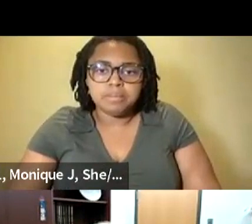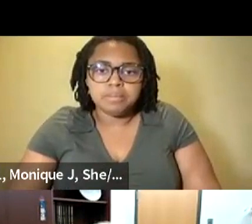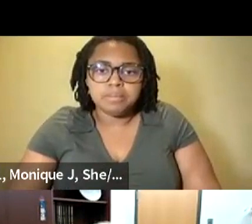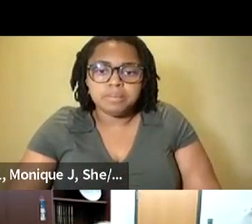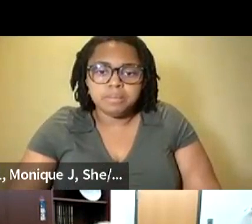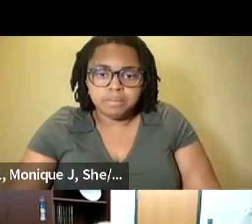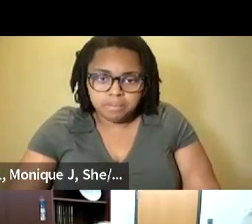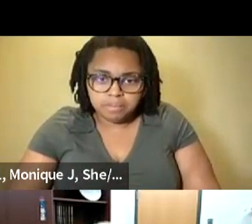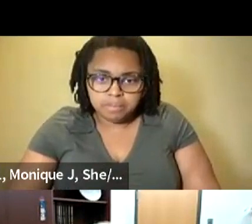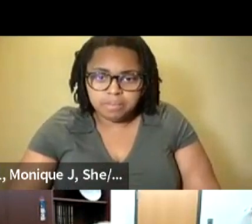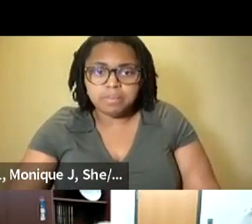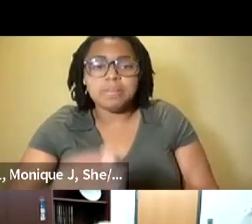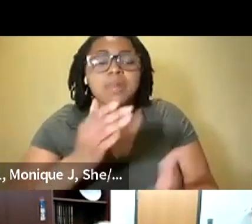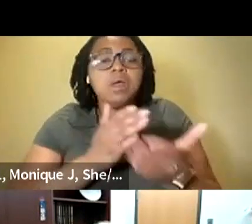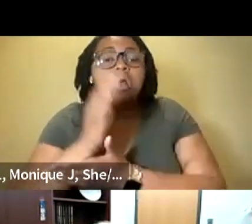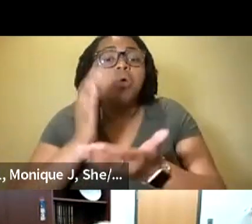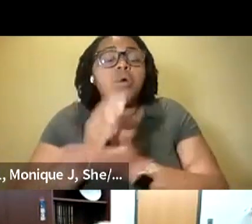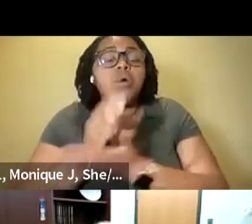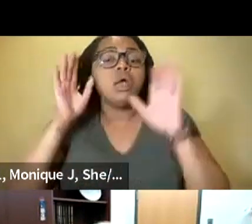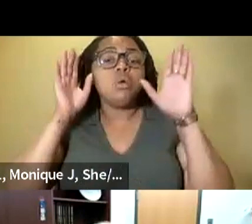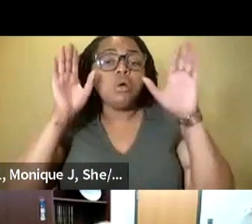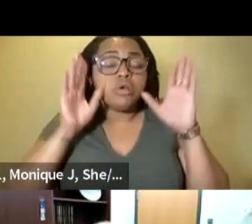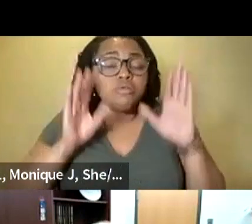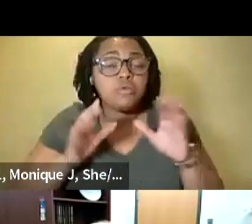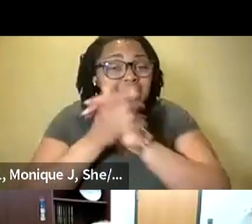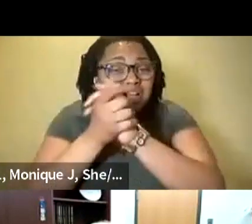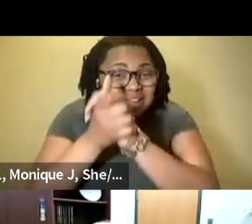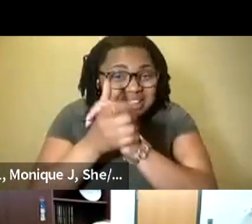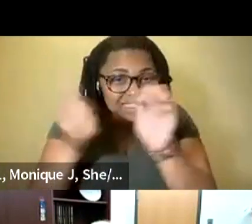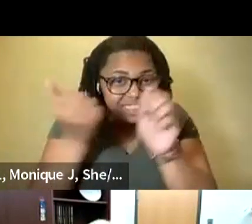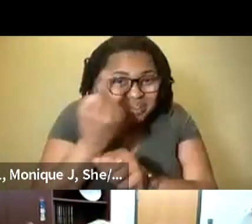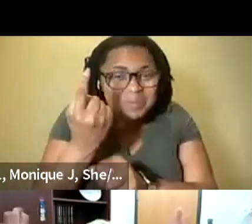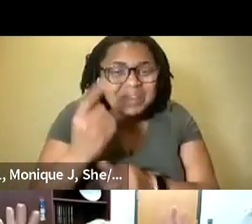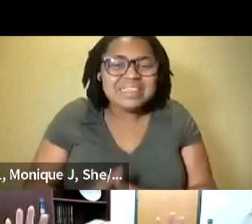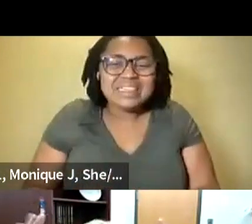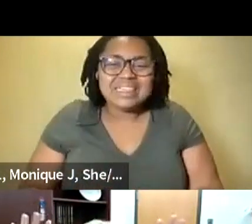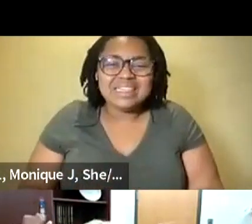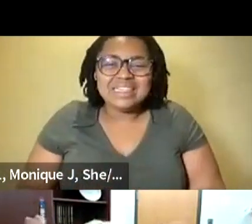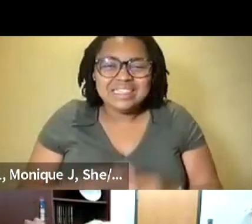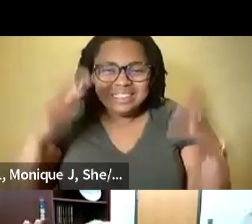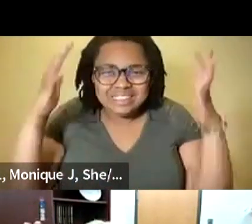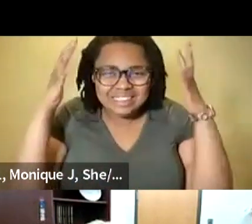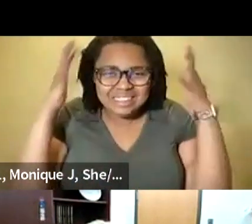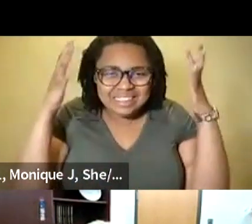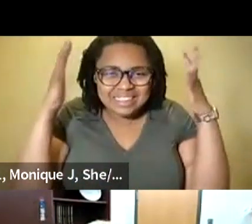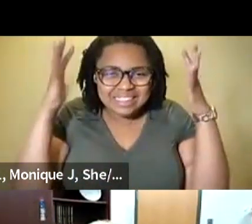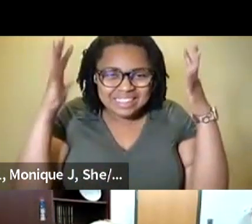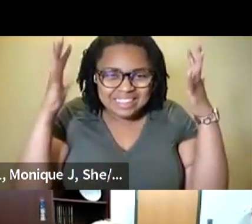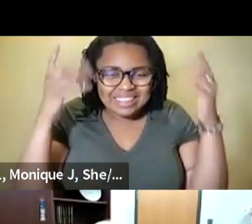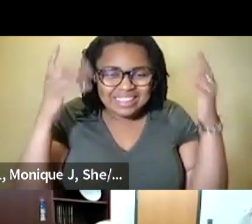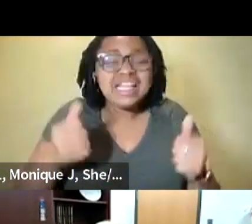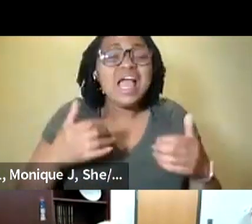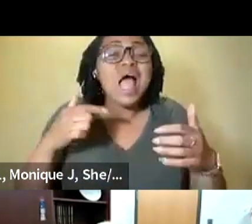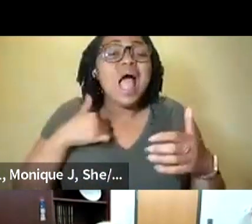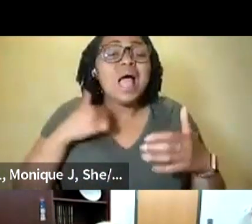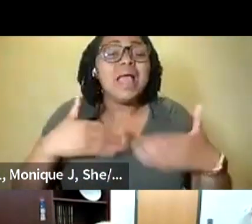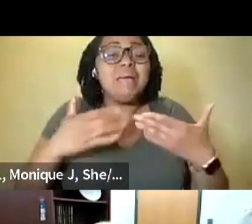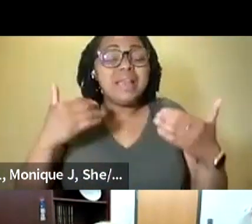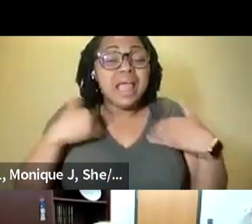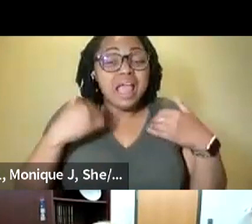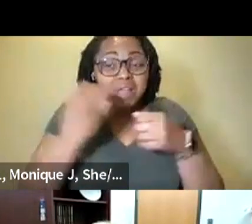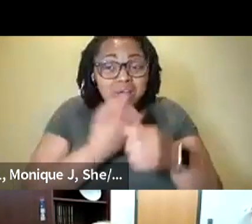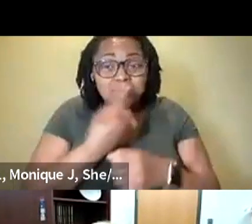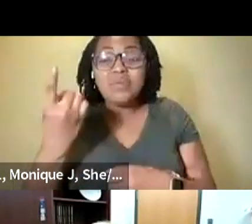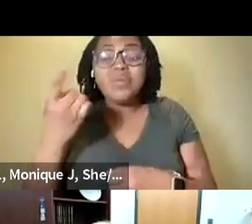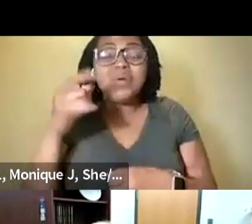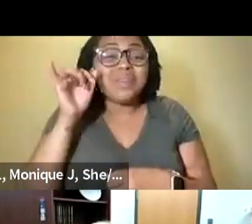All right. Wonderful. Congratulations, everyone. So glad to have everyone that